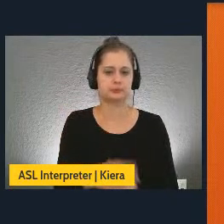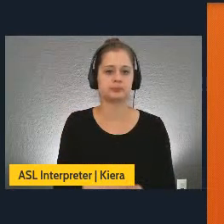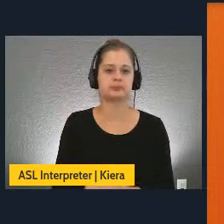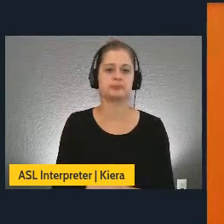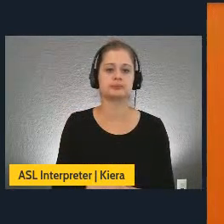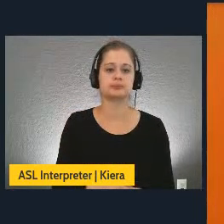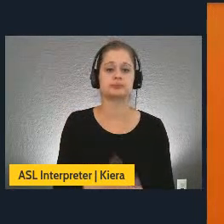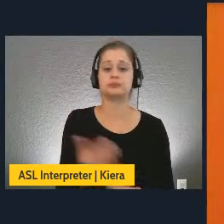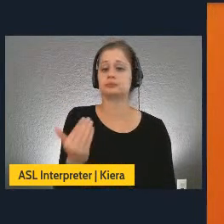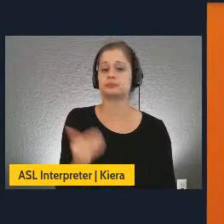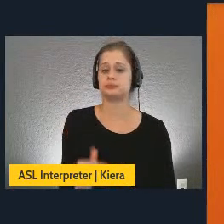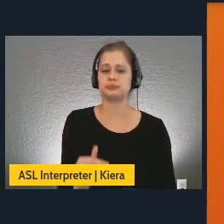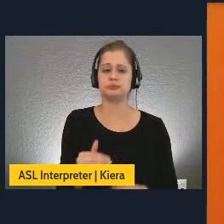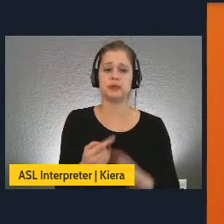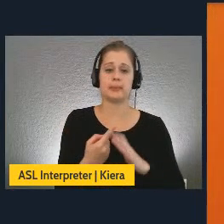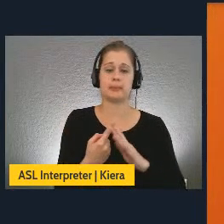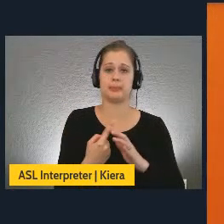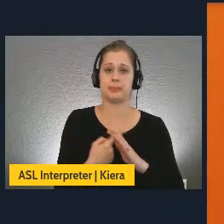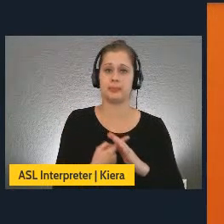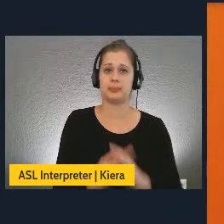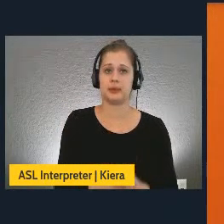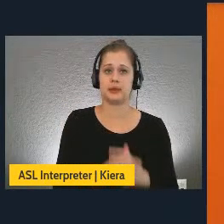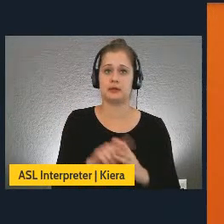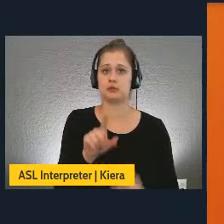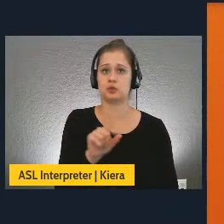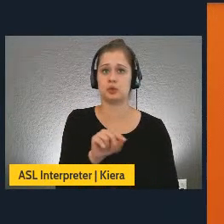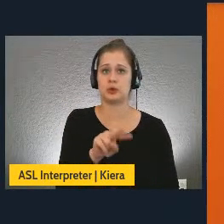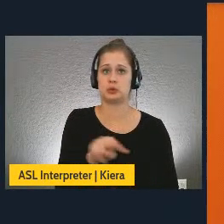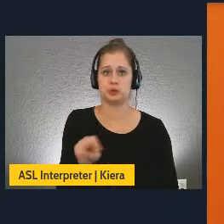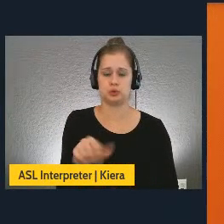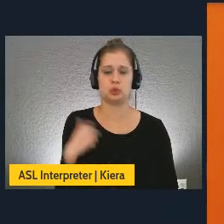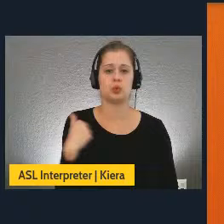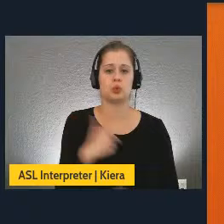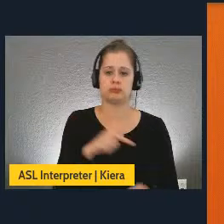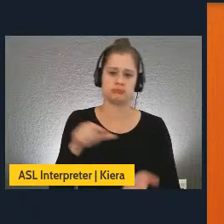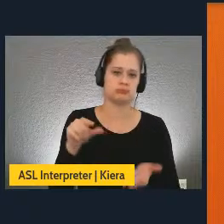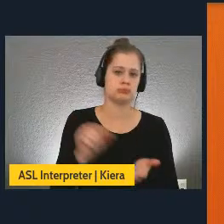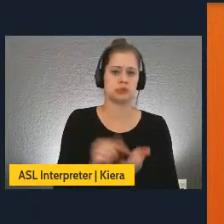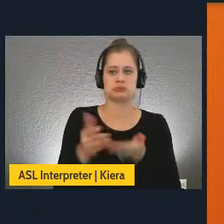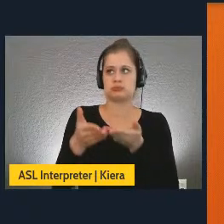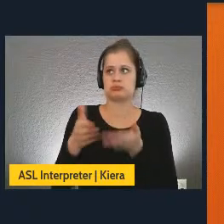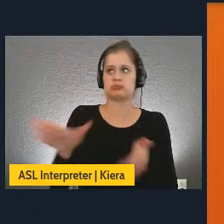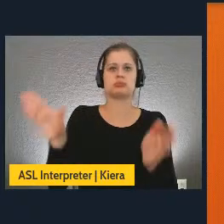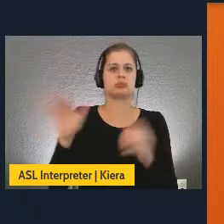early 2022, we published the public part as open source to GitHub.